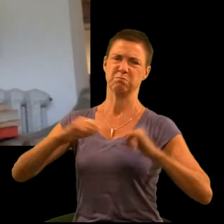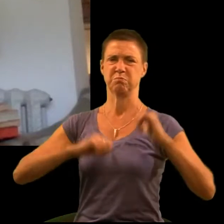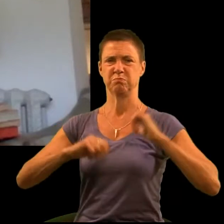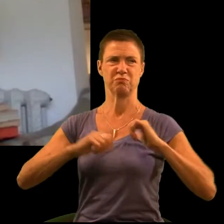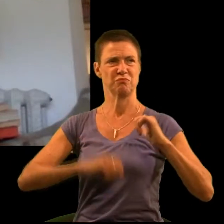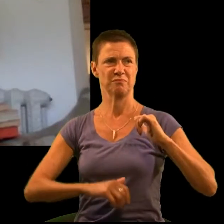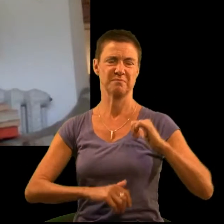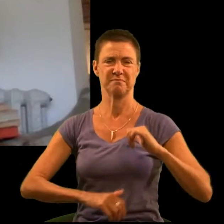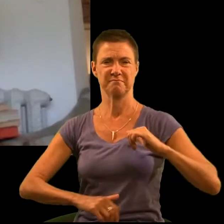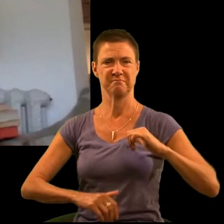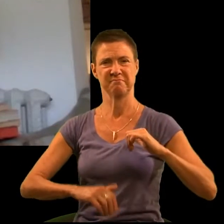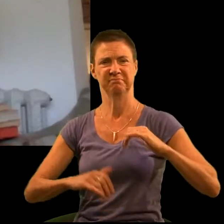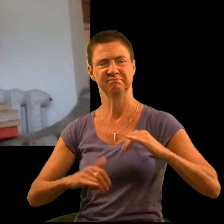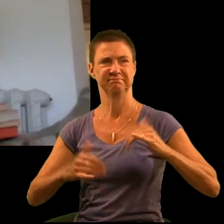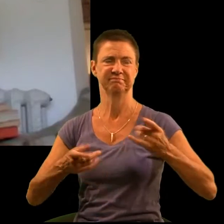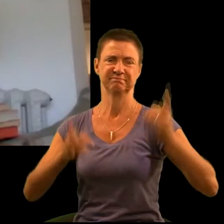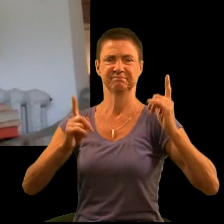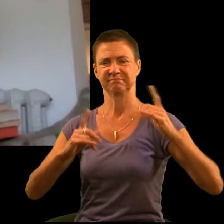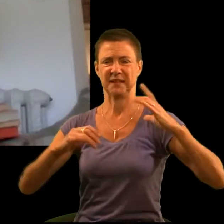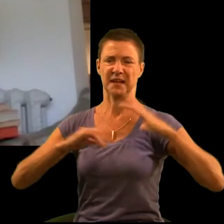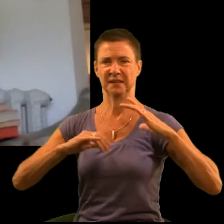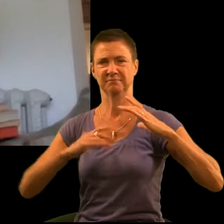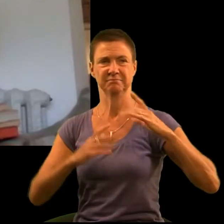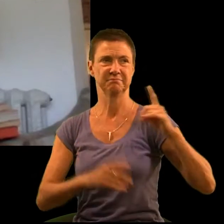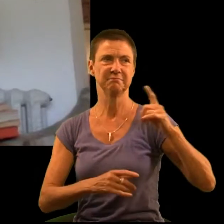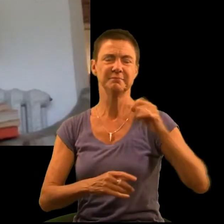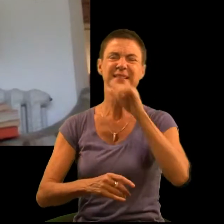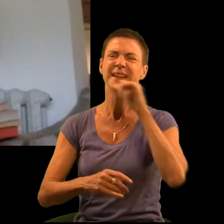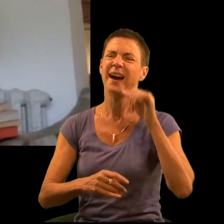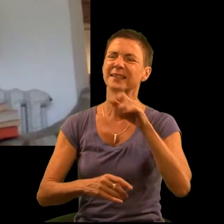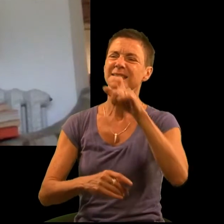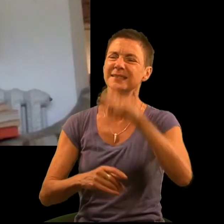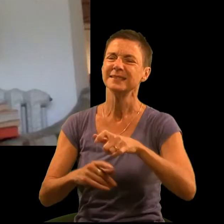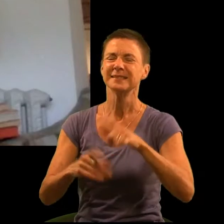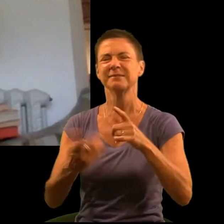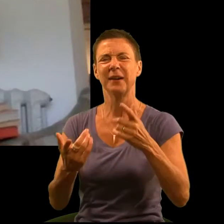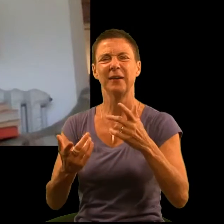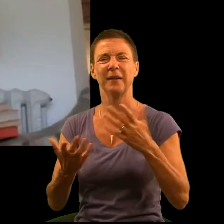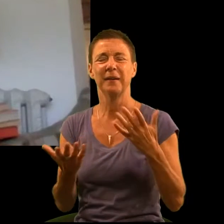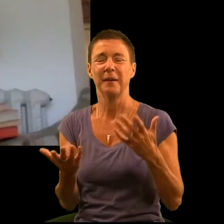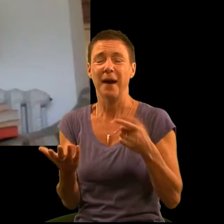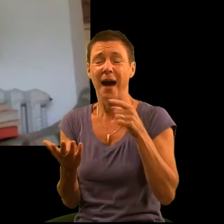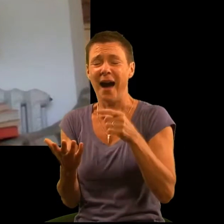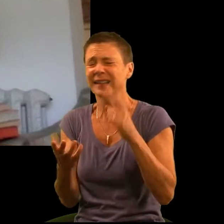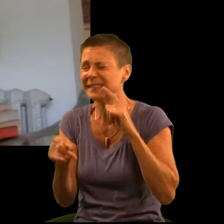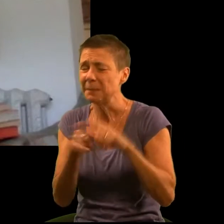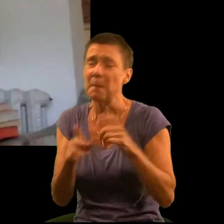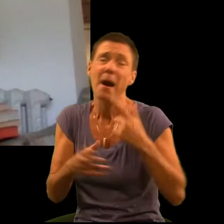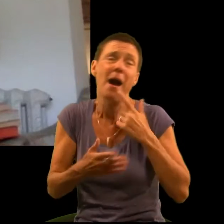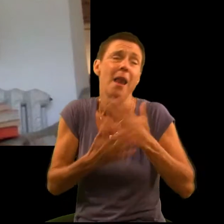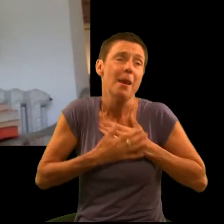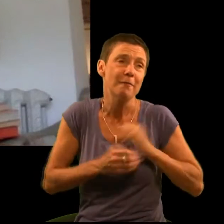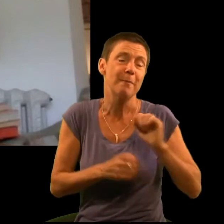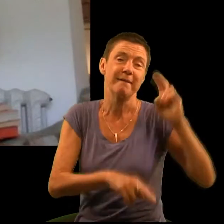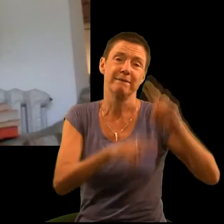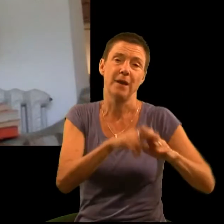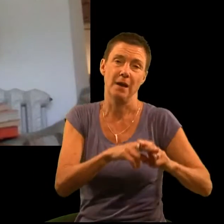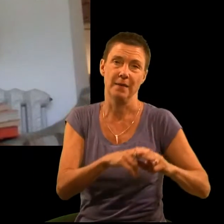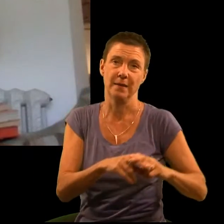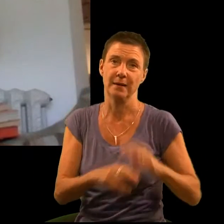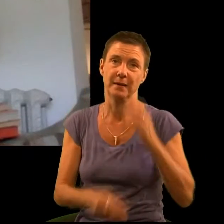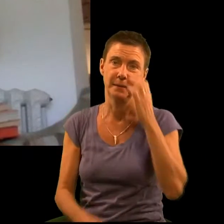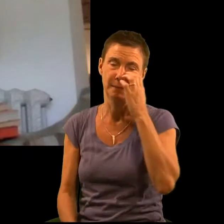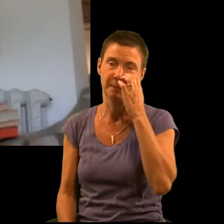Stoic's quite pompous and has that rather endearing pomposity, and I adored my father but wasn't a bit like him,